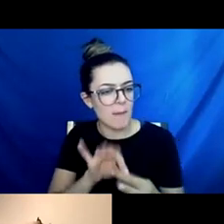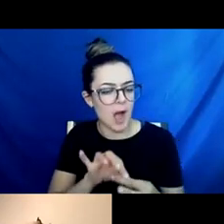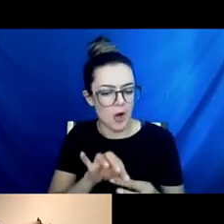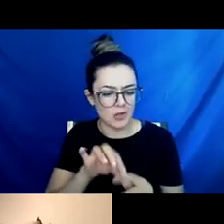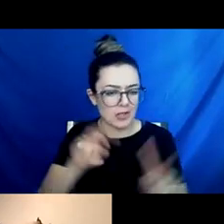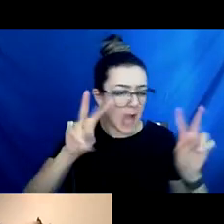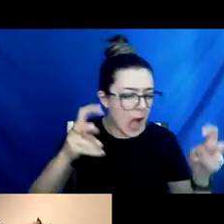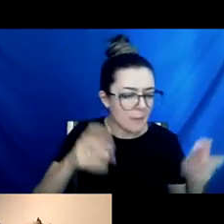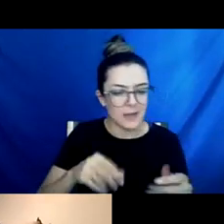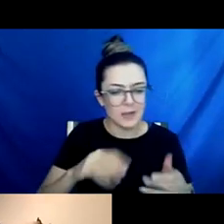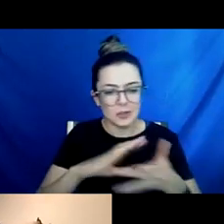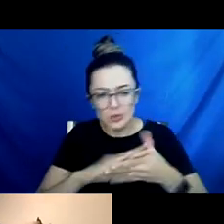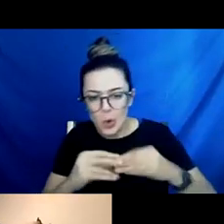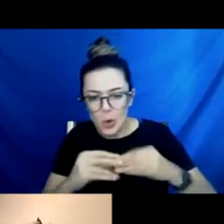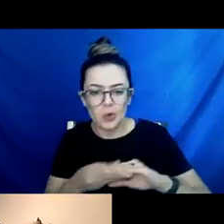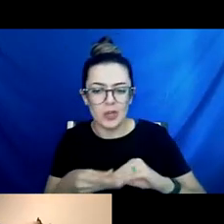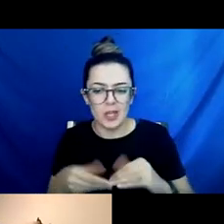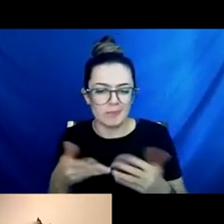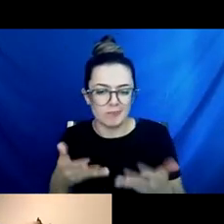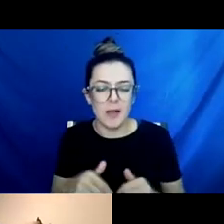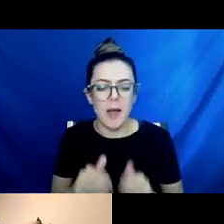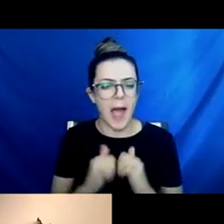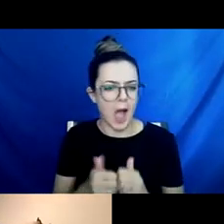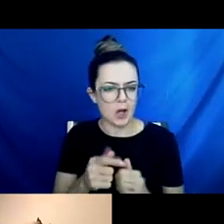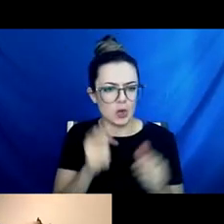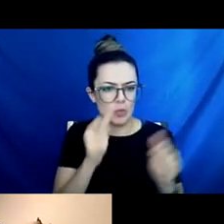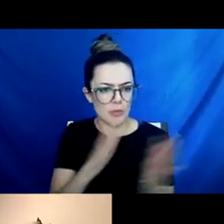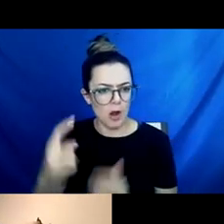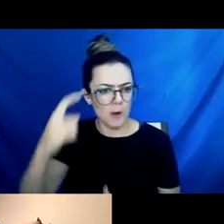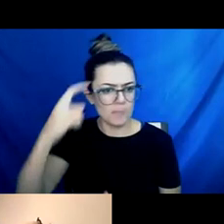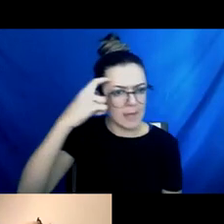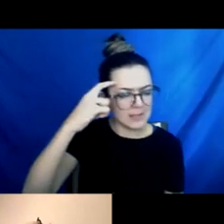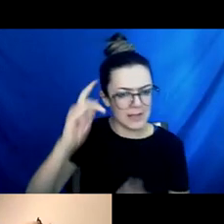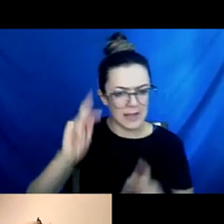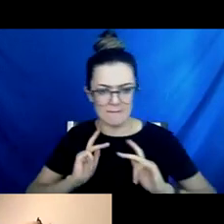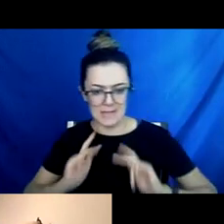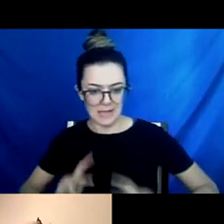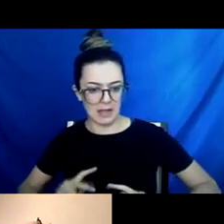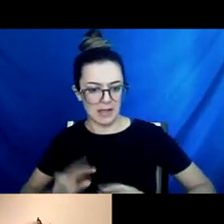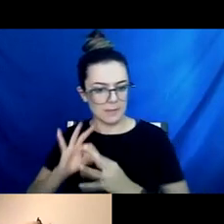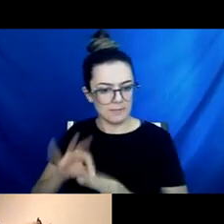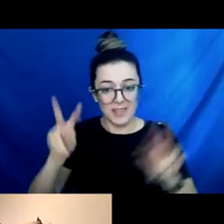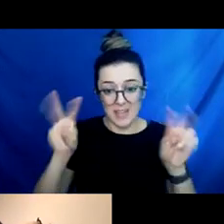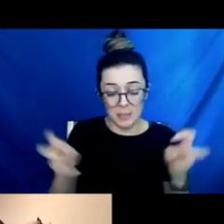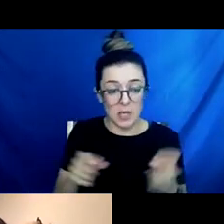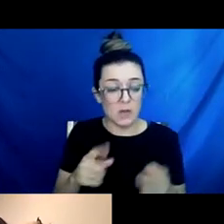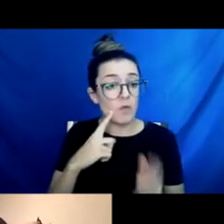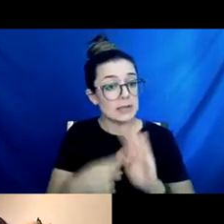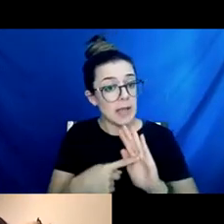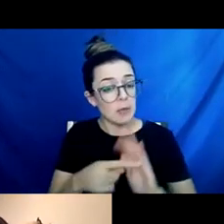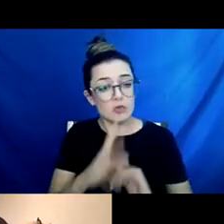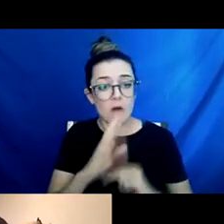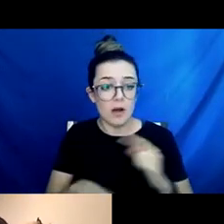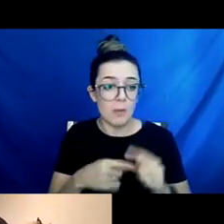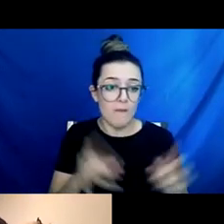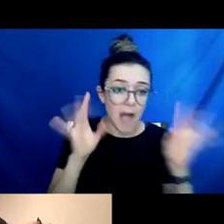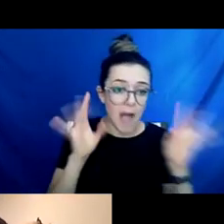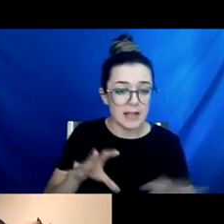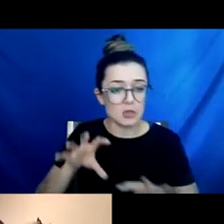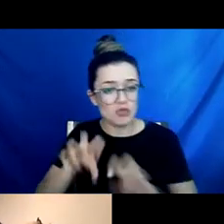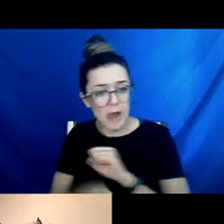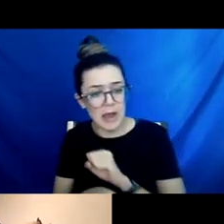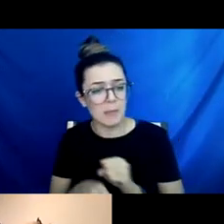or a story, how do you prepare yourself mentally and physically about the subject? So for instance, you've been talking a lot about violence and rape. These